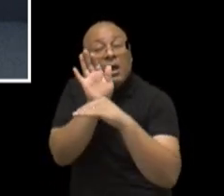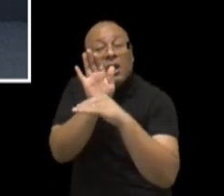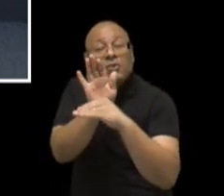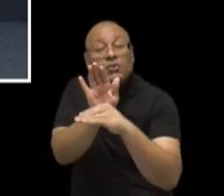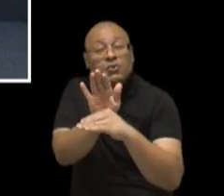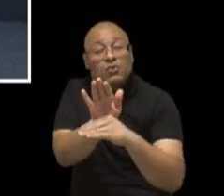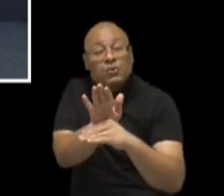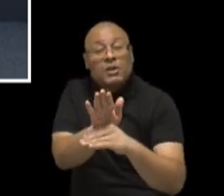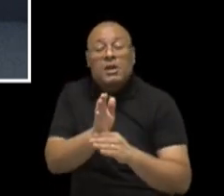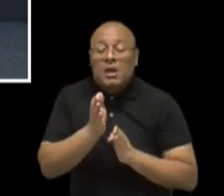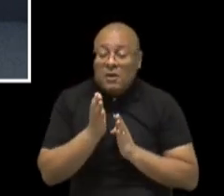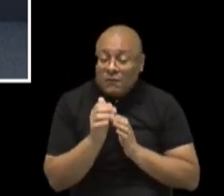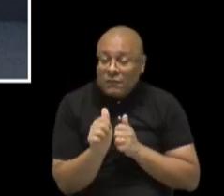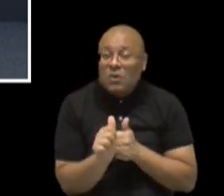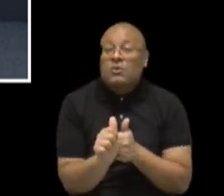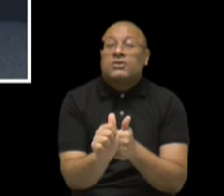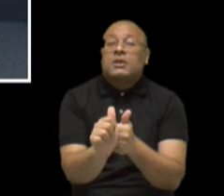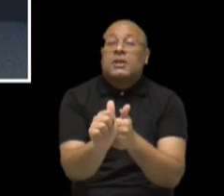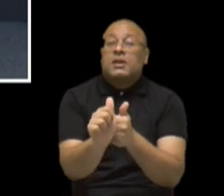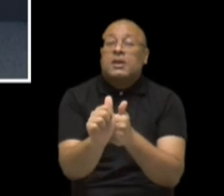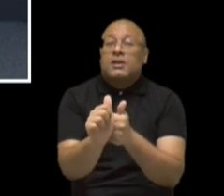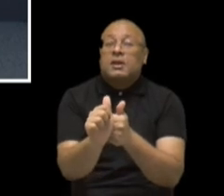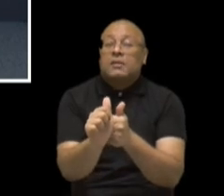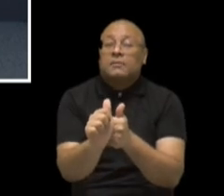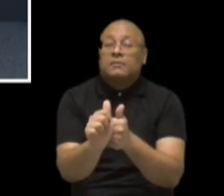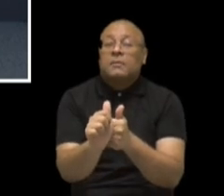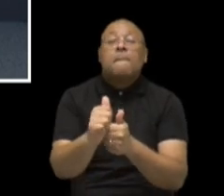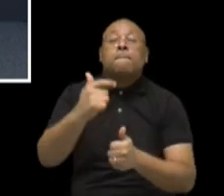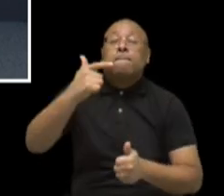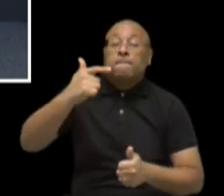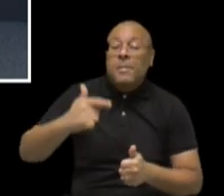to follow needs.